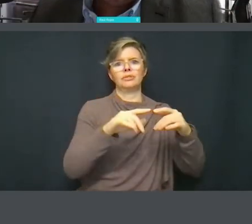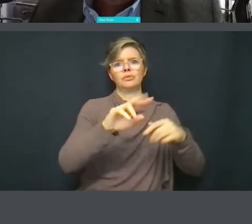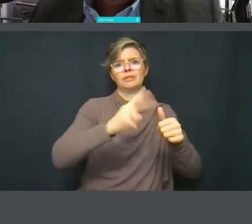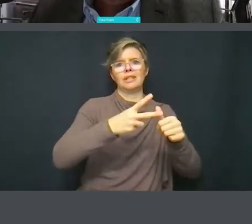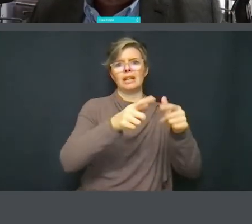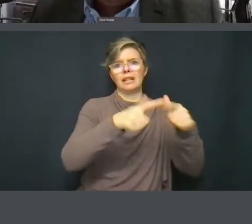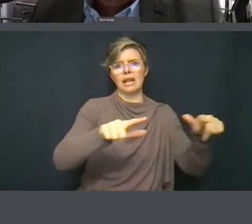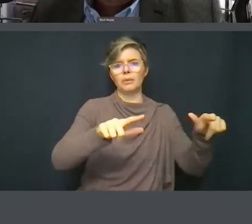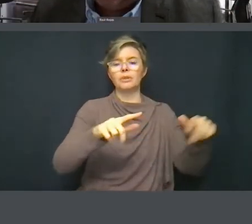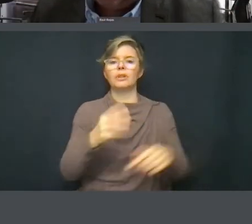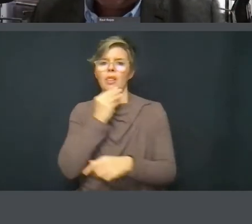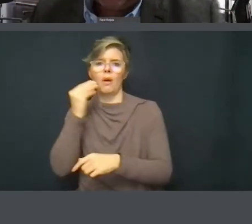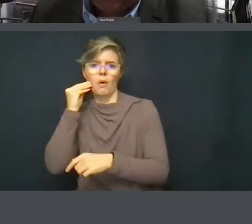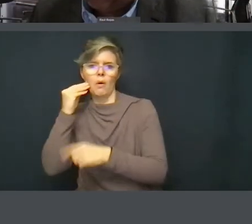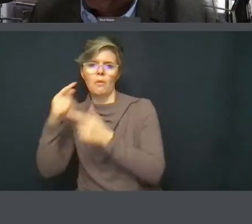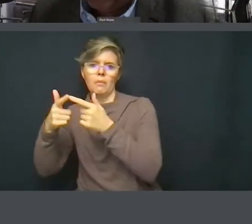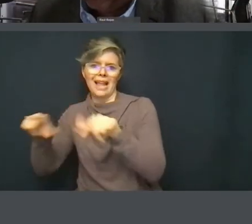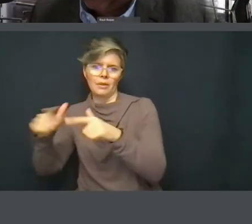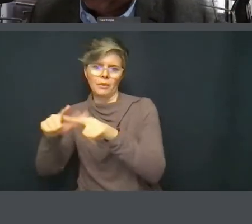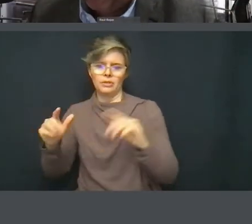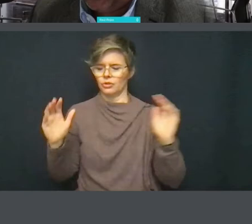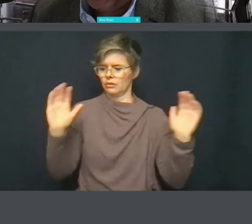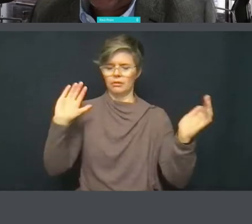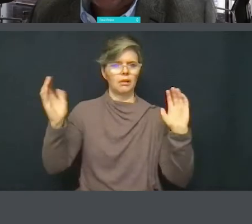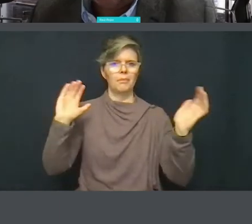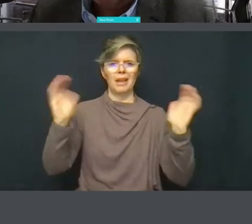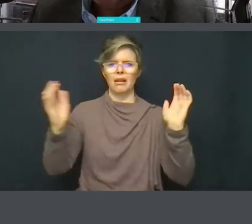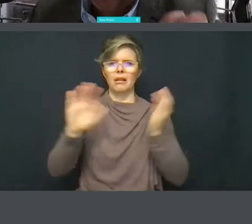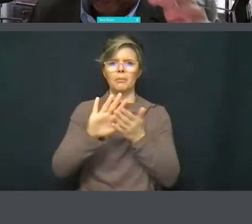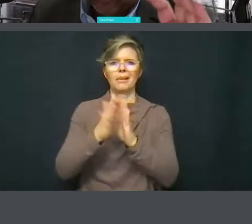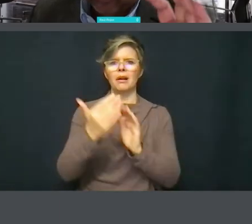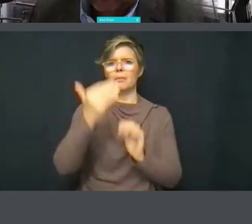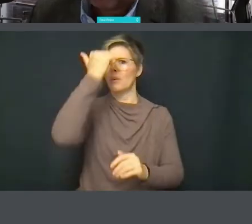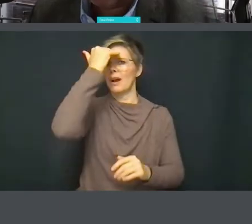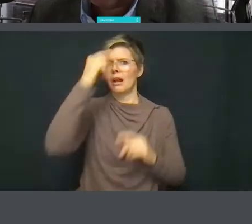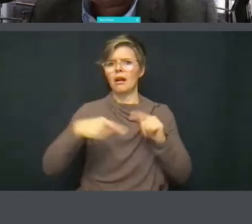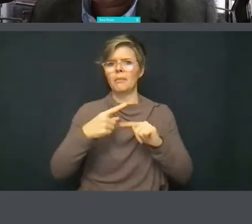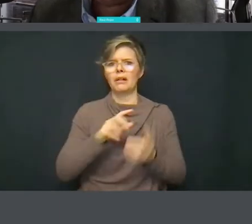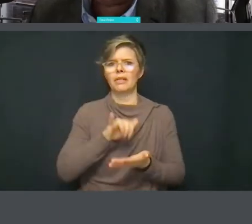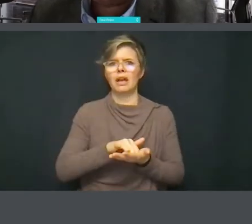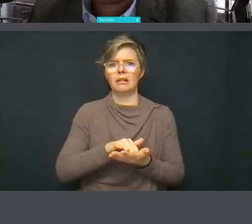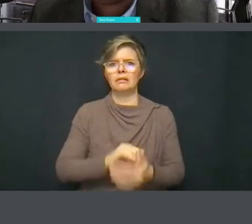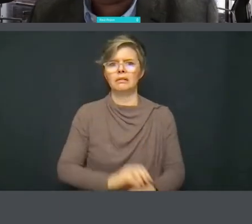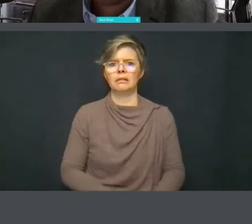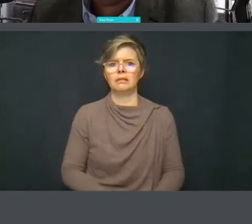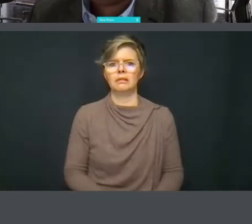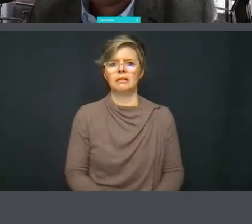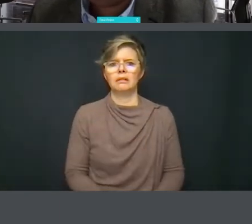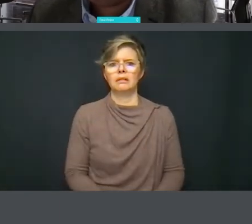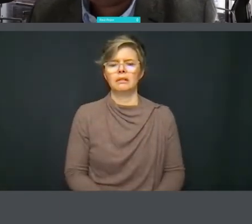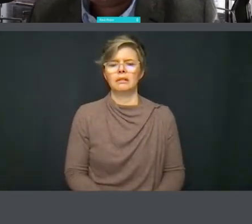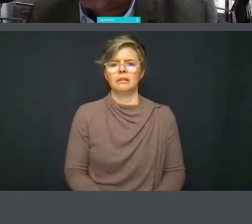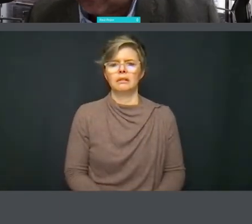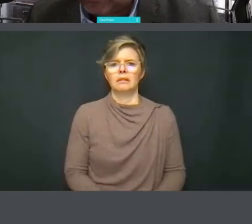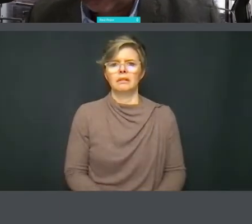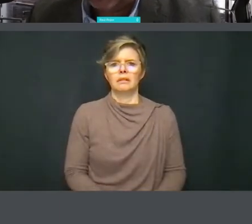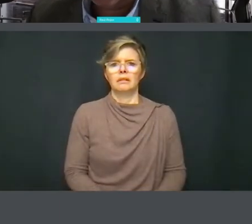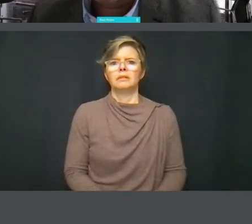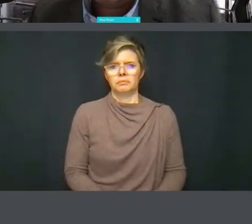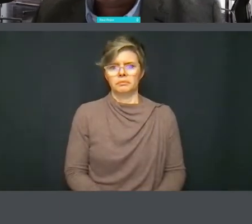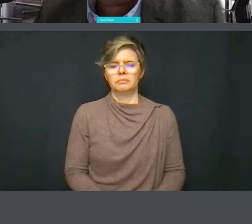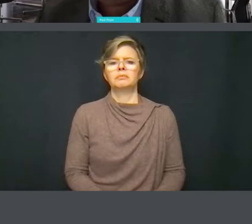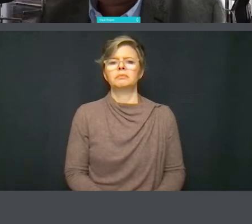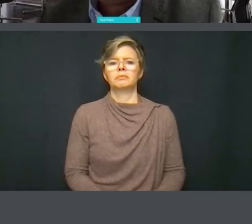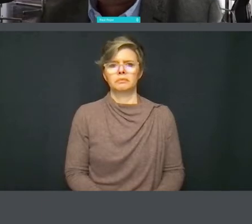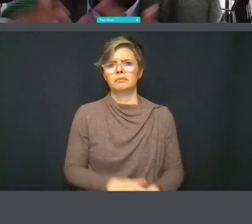whom. And just be aware, right? These other variations, they can exist, you know, in